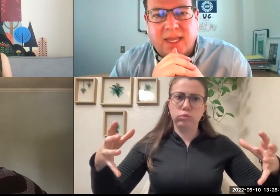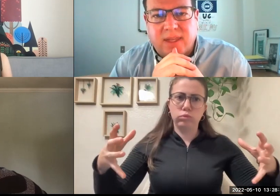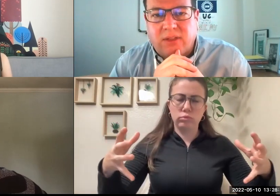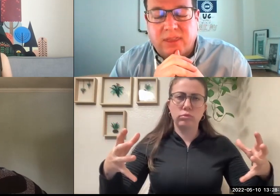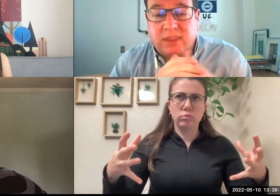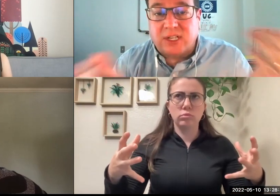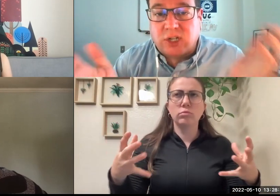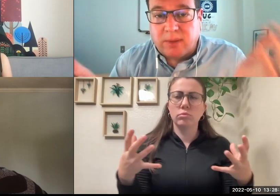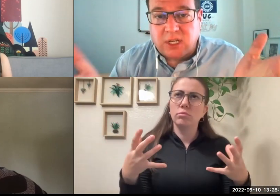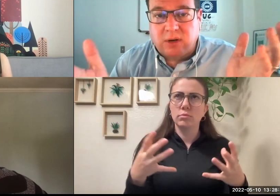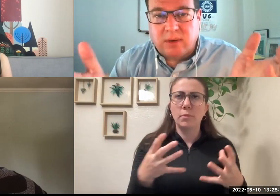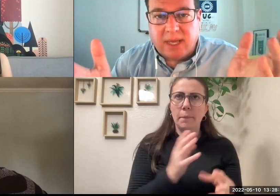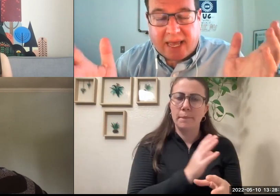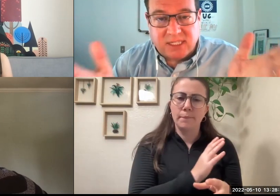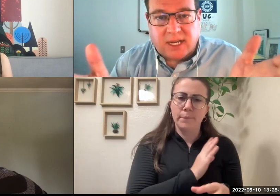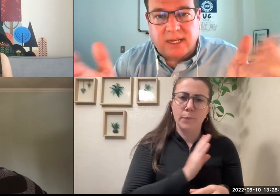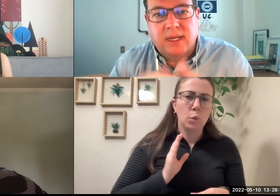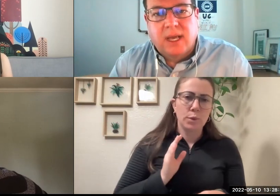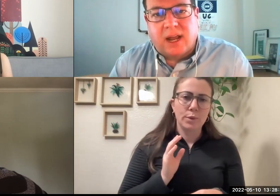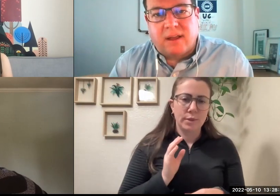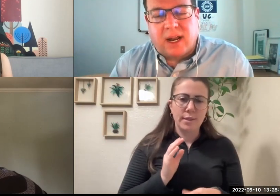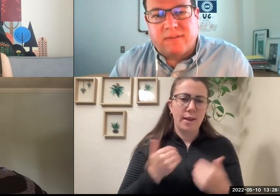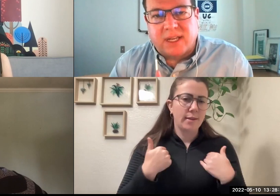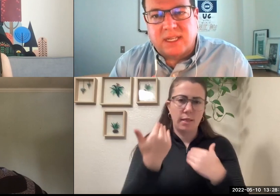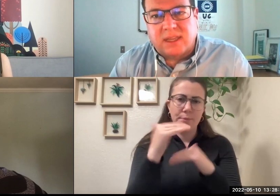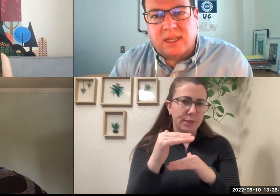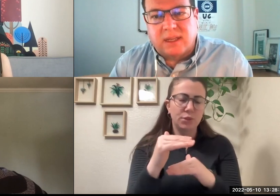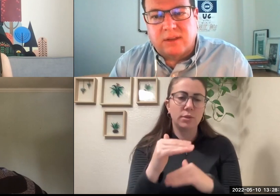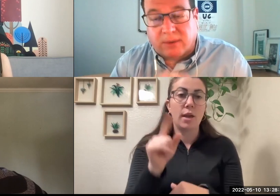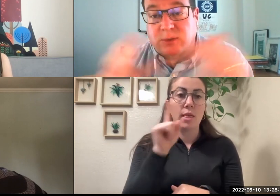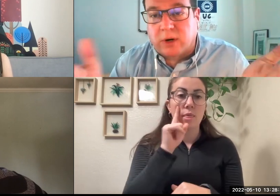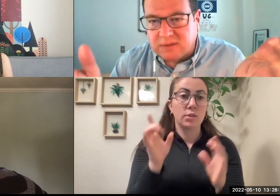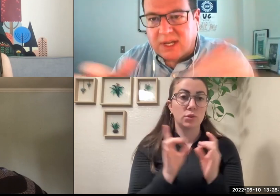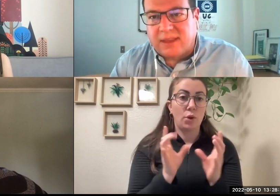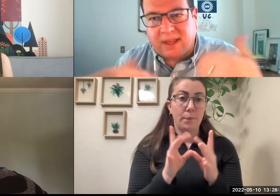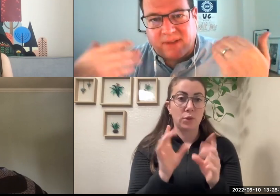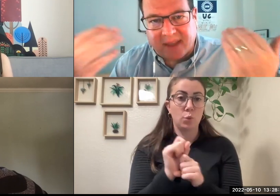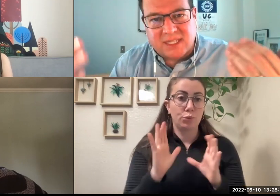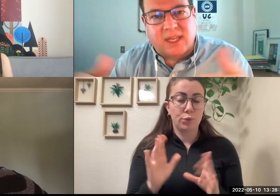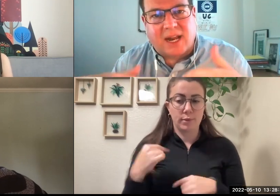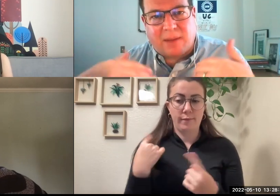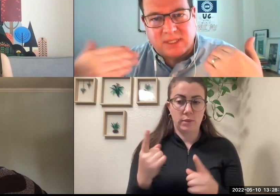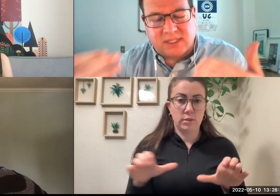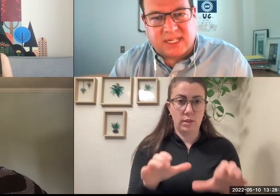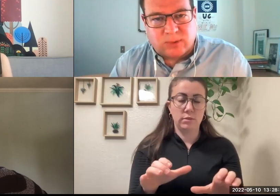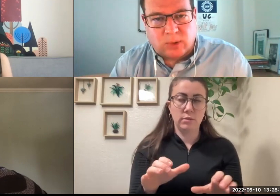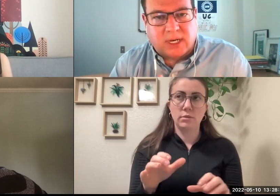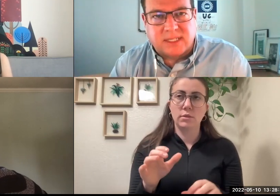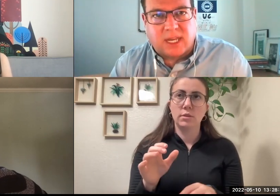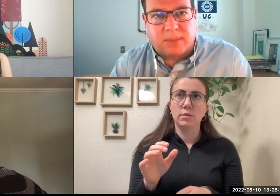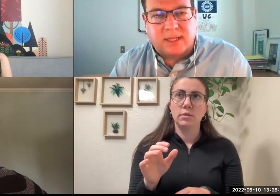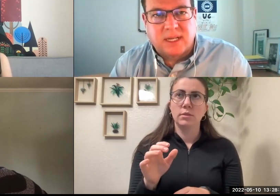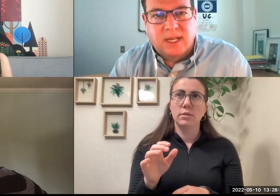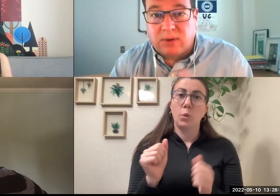feel like the thing that Starbucks though has done, and I feel like it's the Starbucks workers have done, and I feel like this is the thing that happens in successful